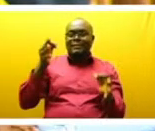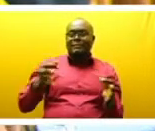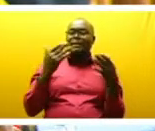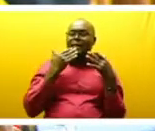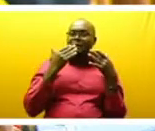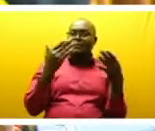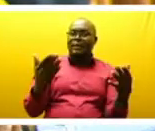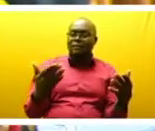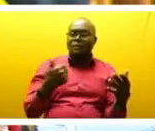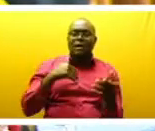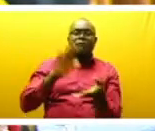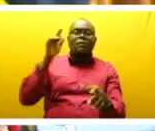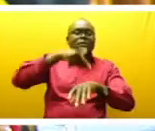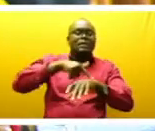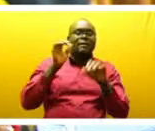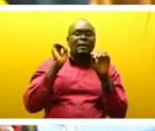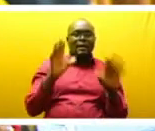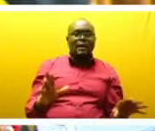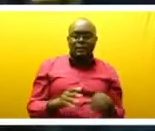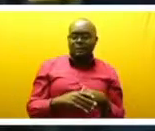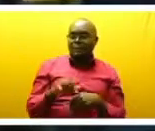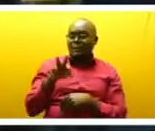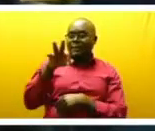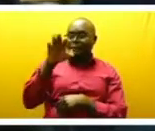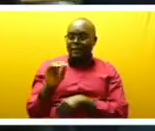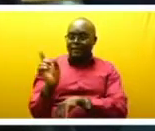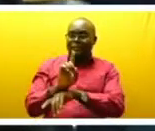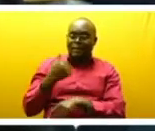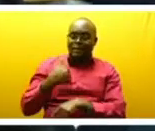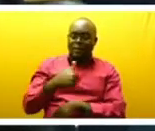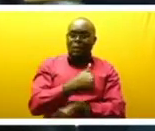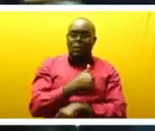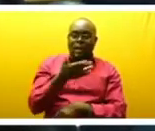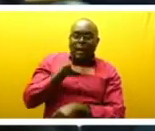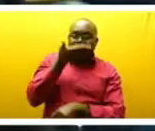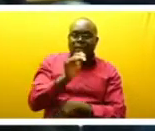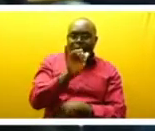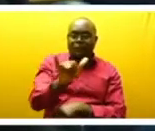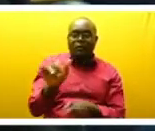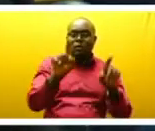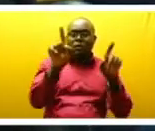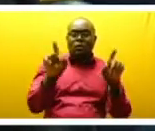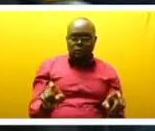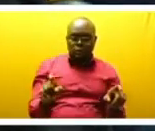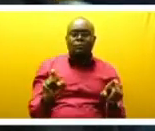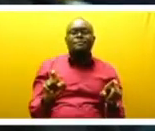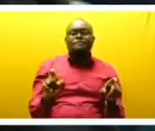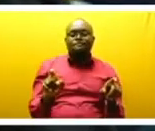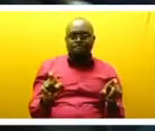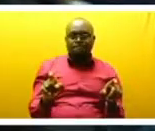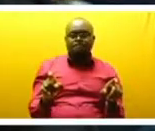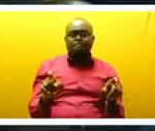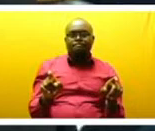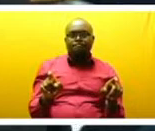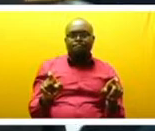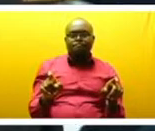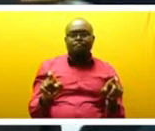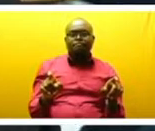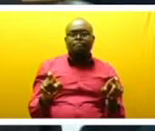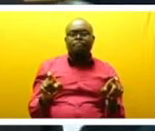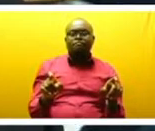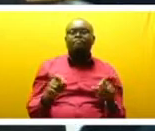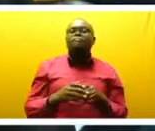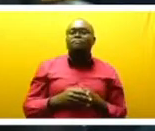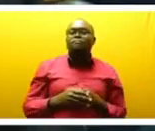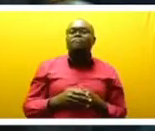don't the have much time. in the 30 minutes that we'll be answering those questions, Yes. my lady